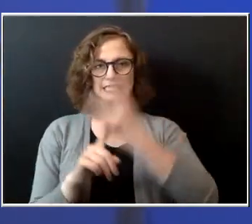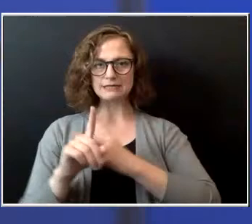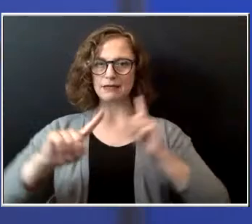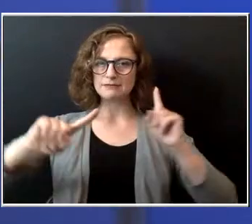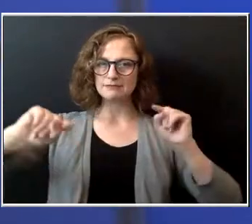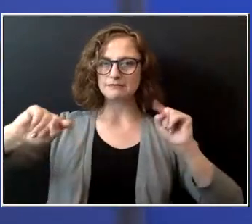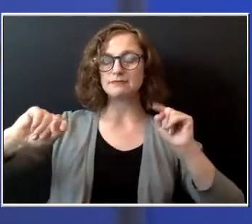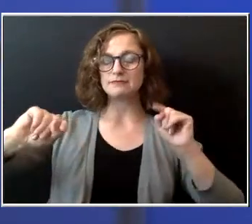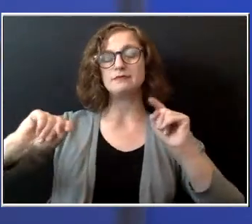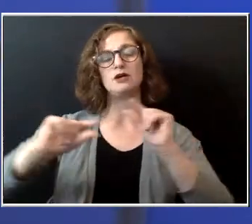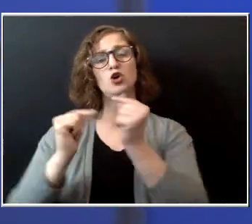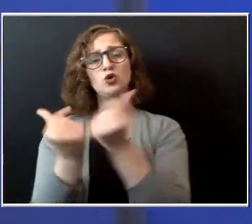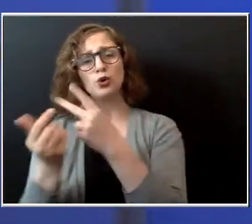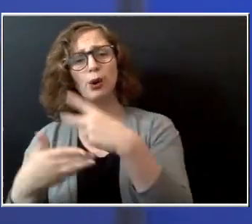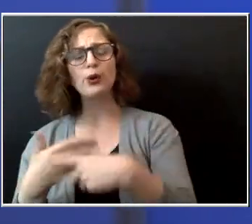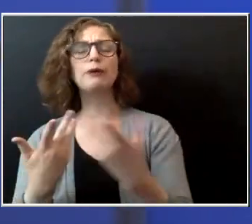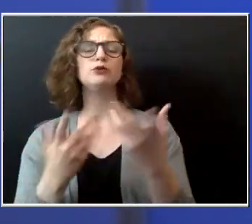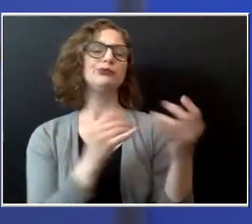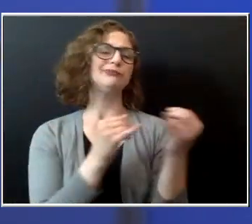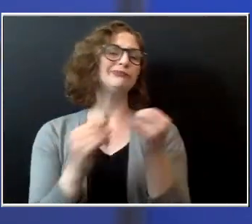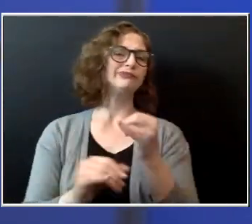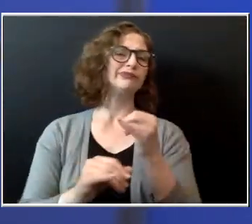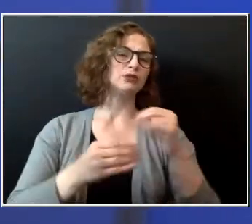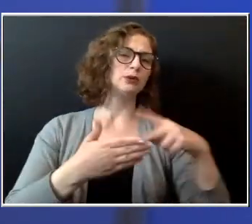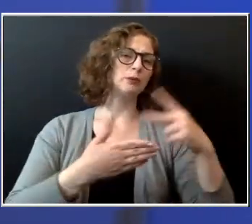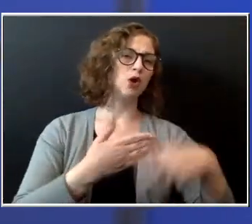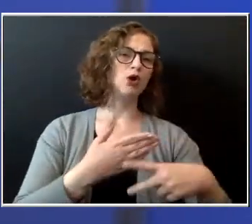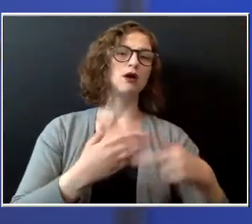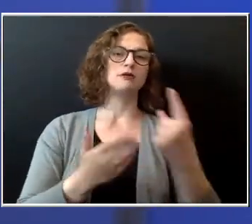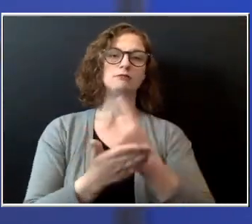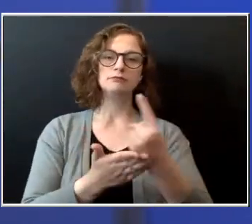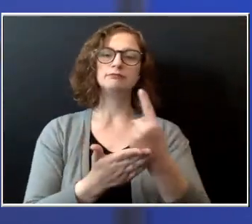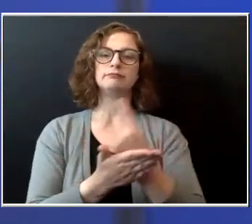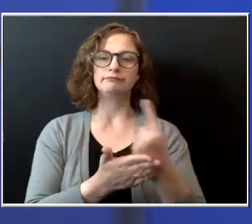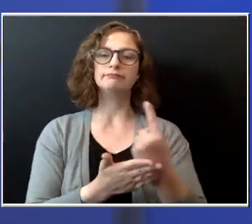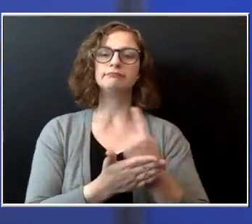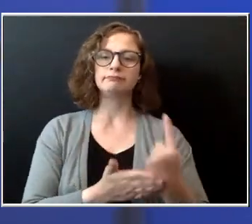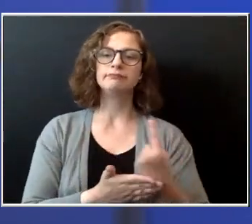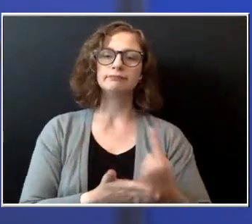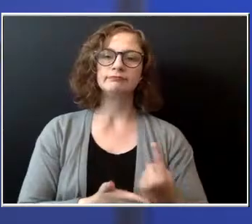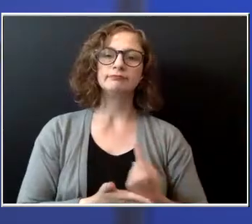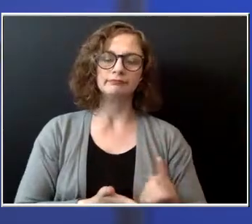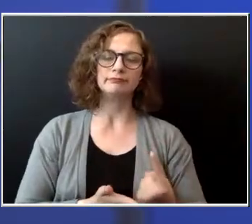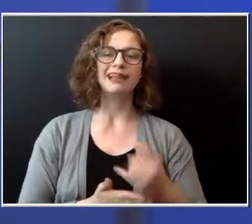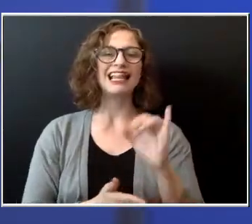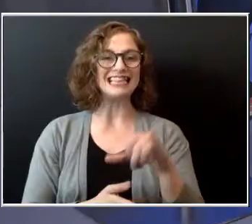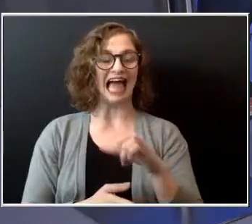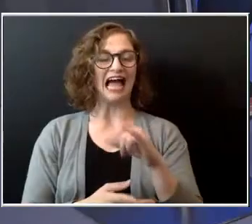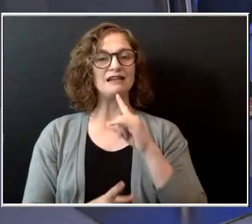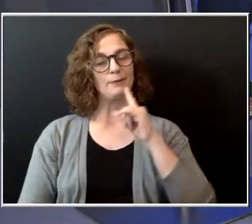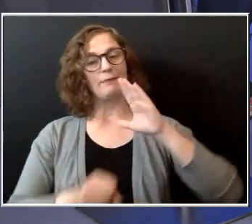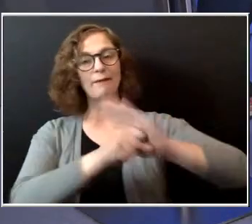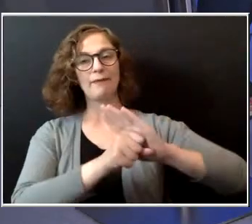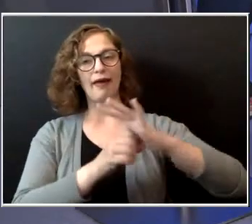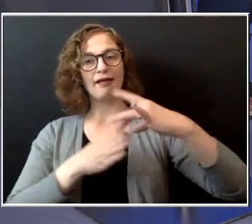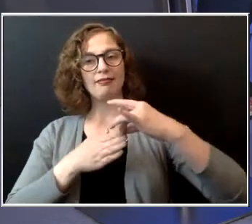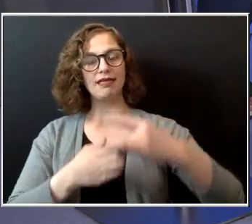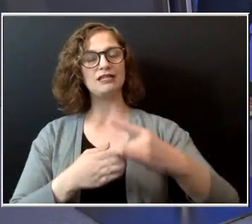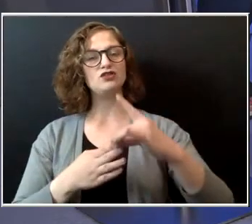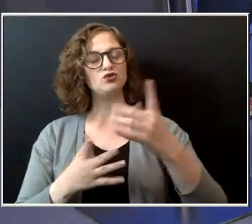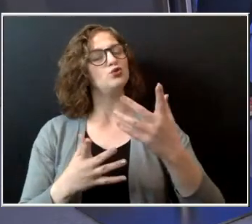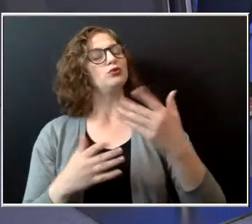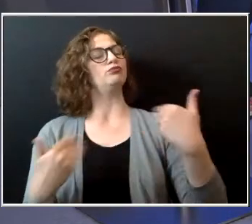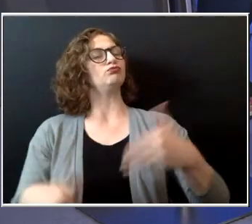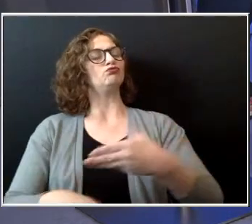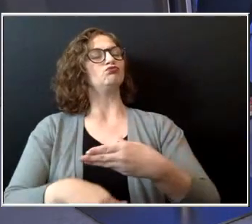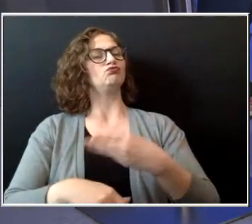individual-based programs week after week after week, and that kind of commitment is what leads to meaningful change. So we need to differentiate a little bit. There's